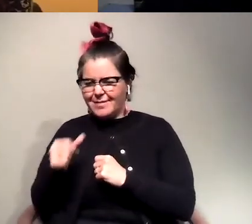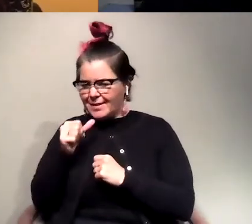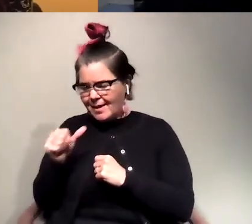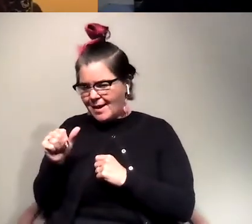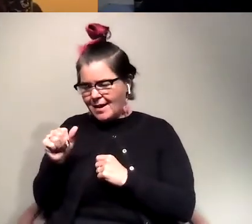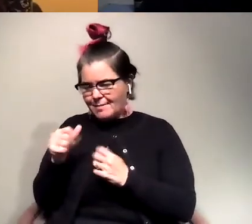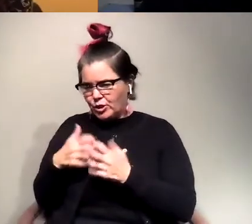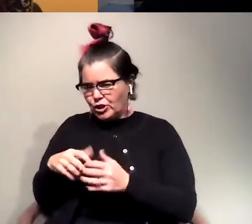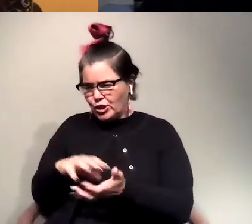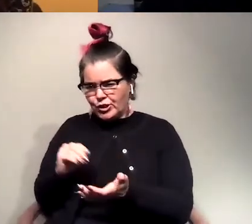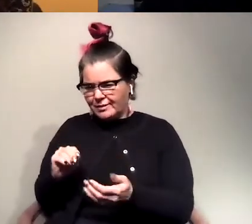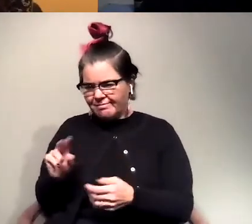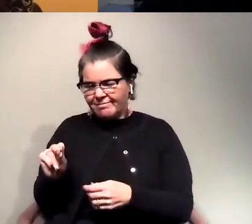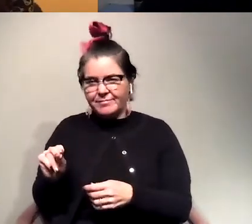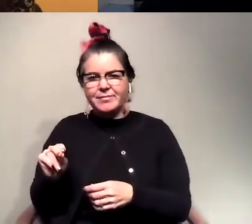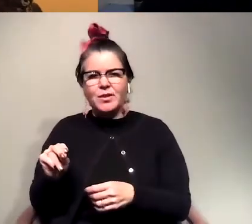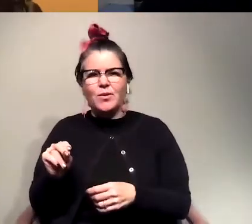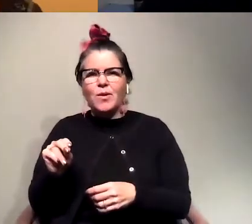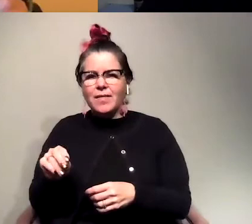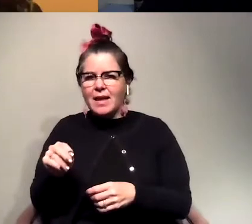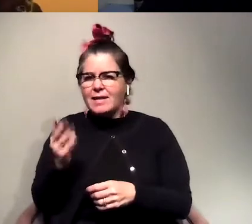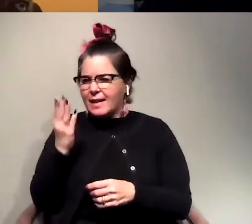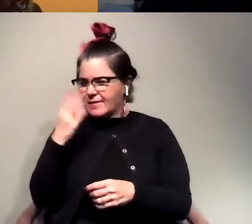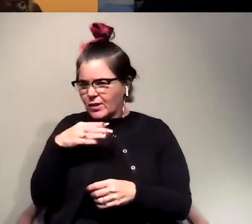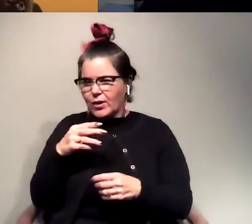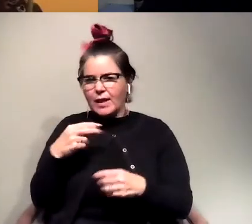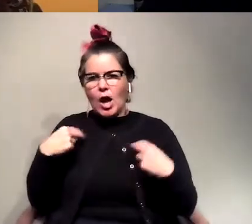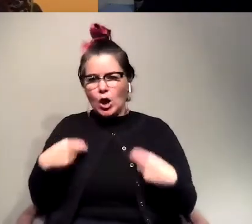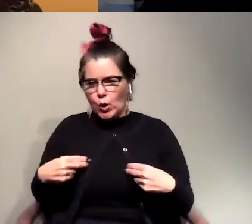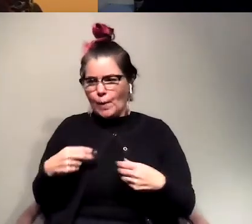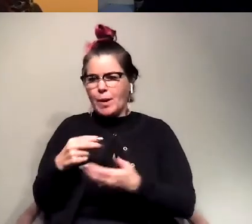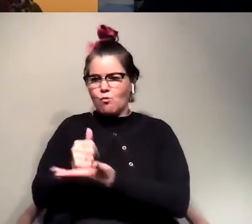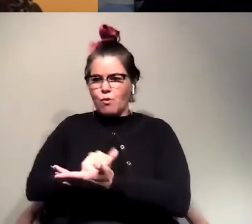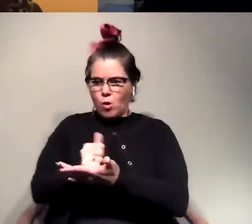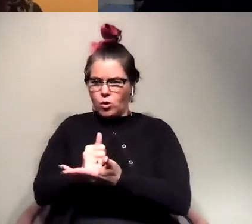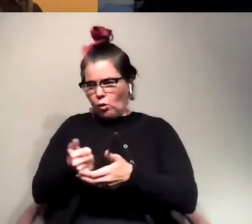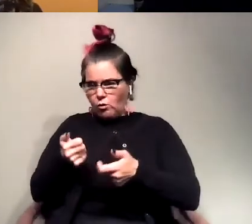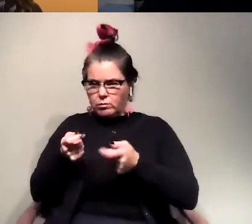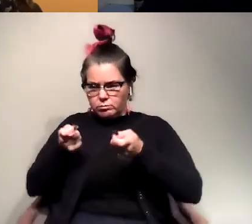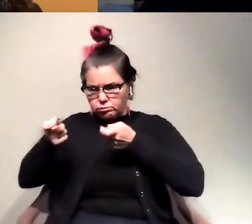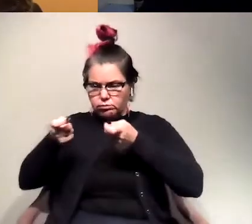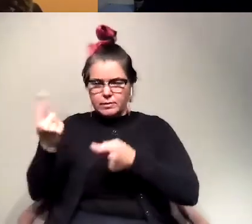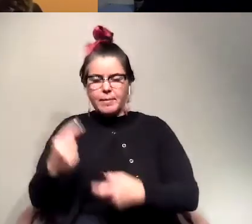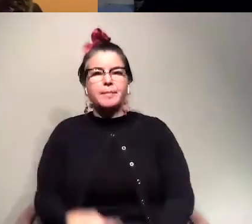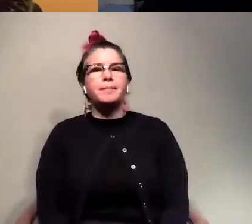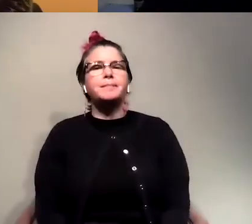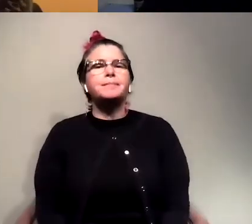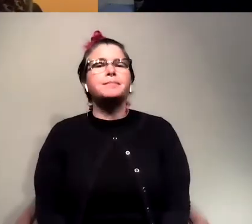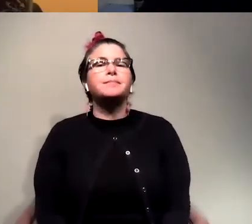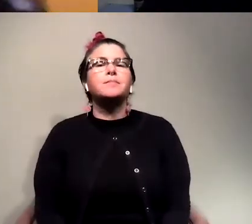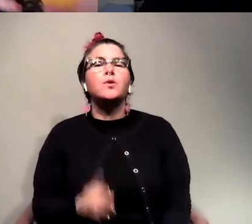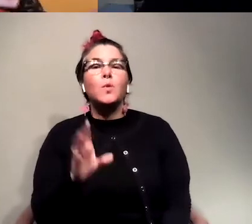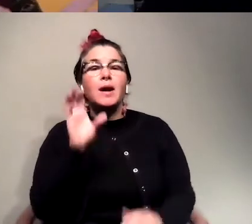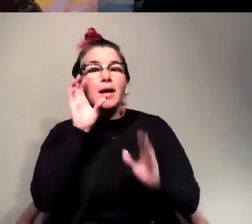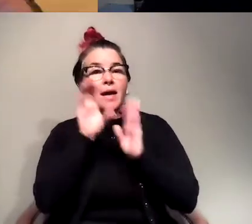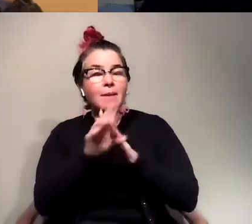machine learning, or that is secretly a human remote controlling whatever it is. Or, you know, your image is getting sent